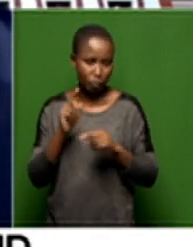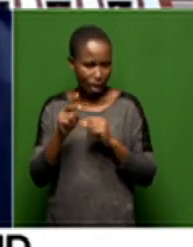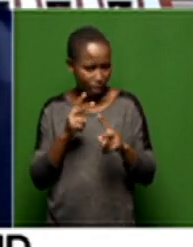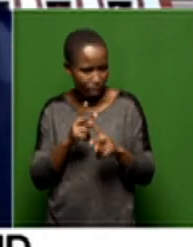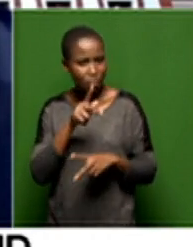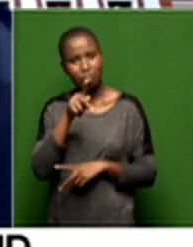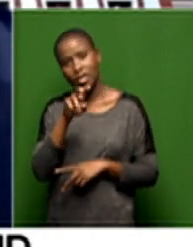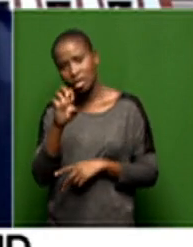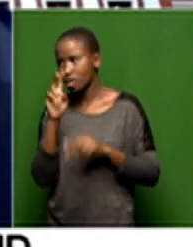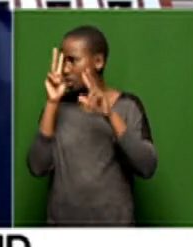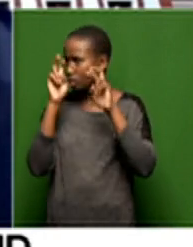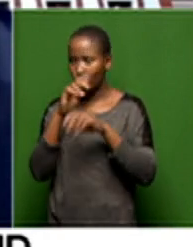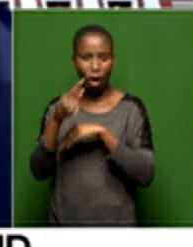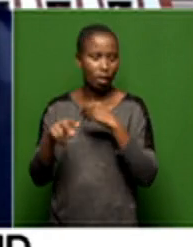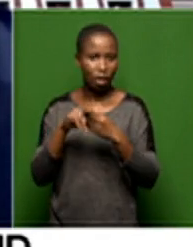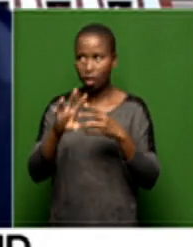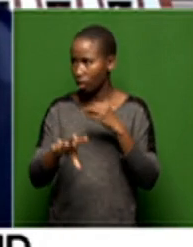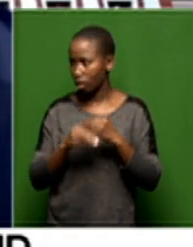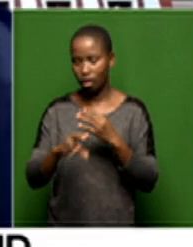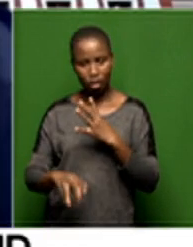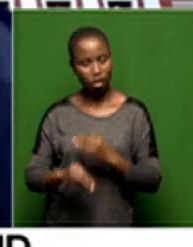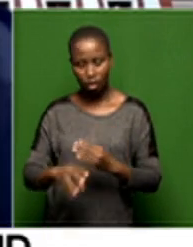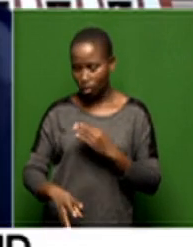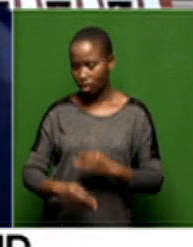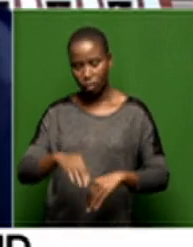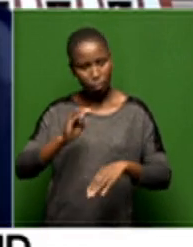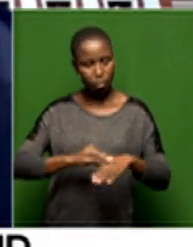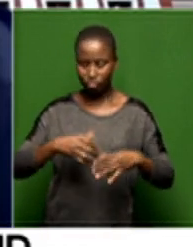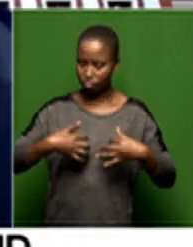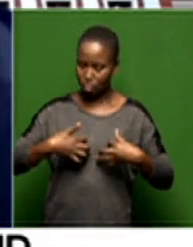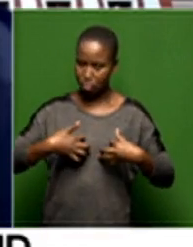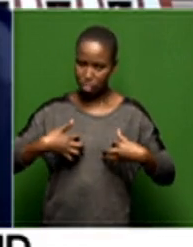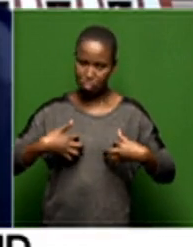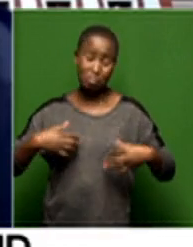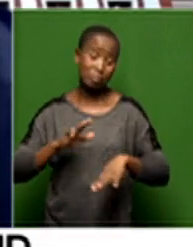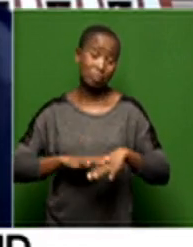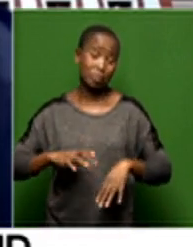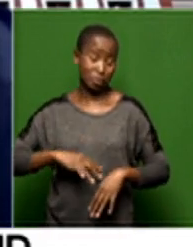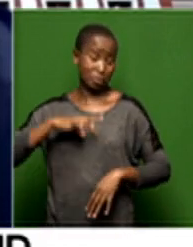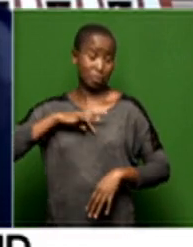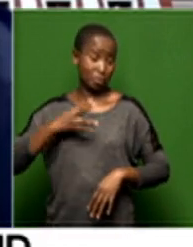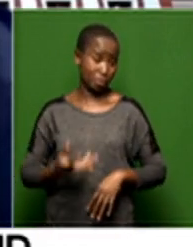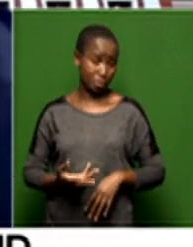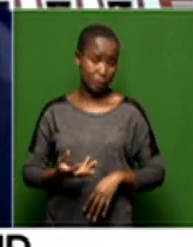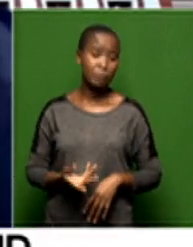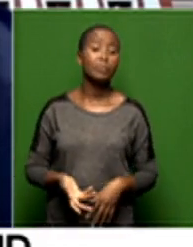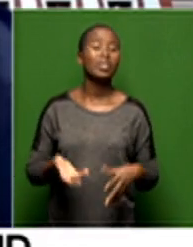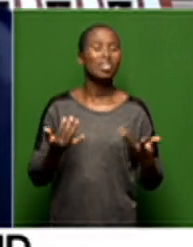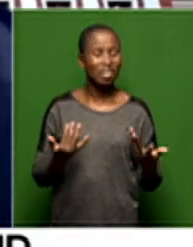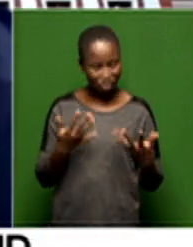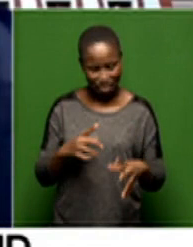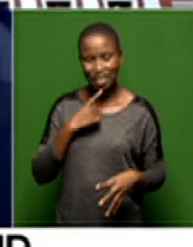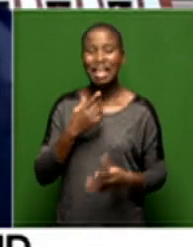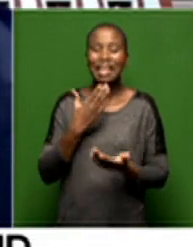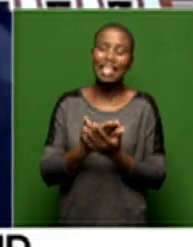PPE issues, and this again divides society. So there is so much, but you know, we can talk and we